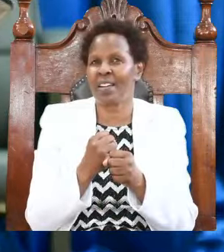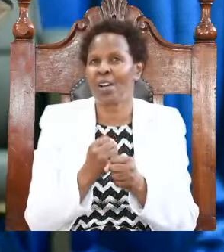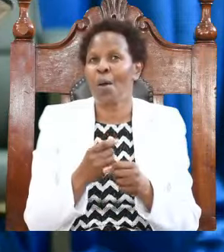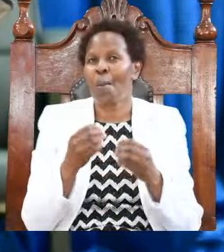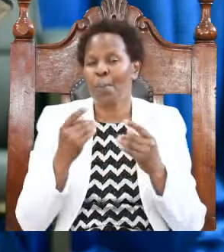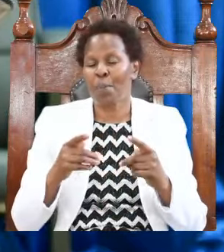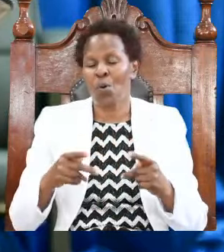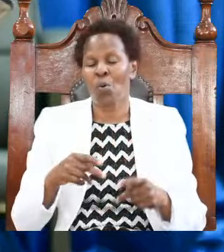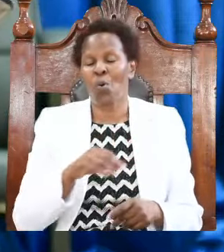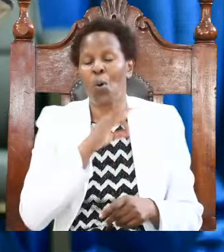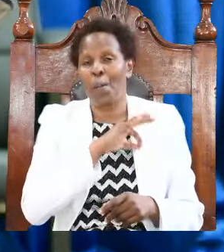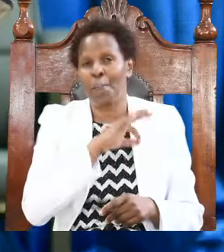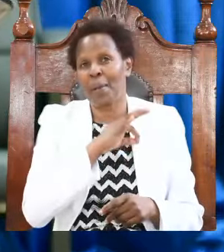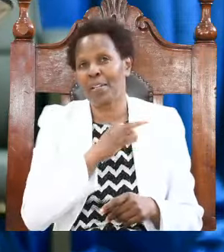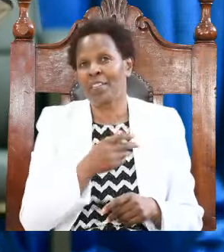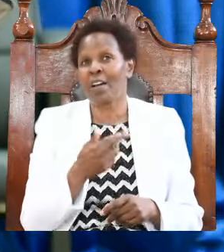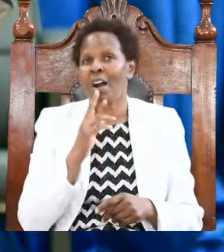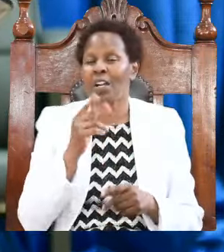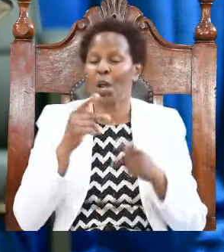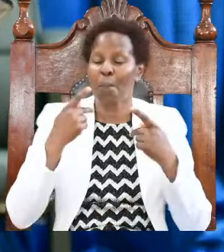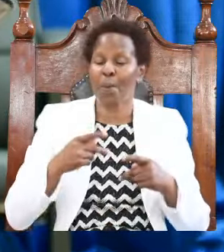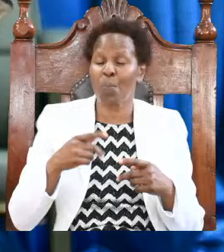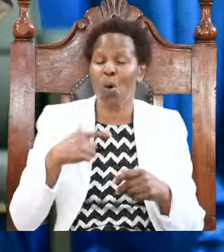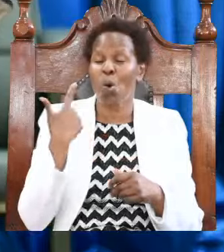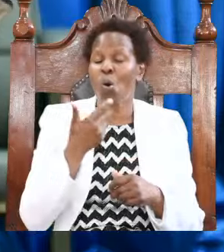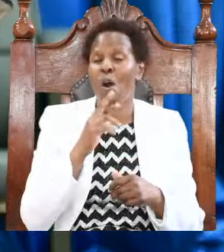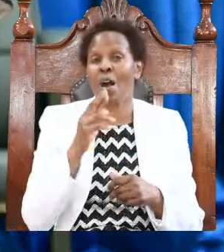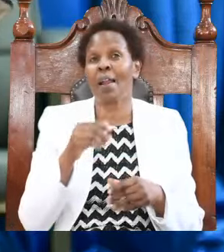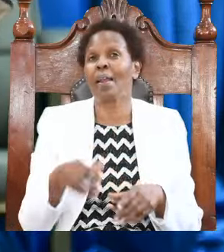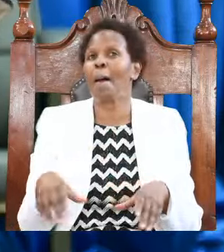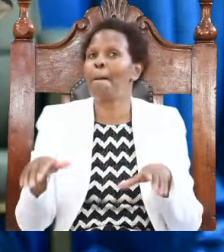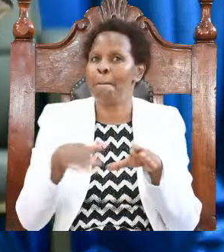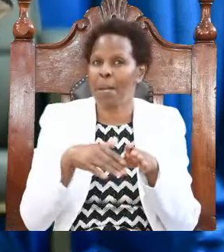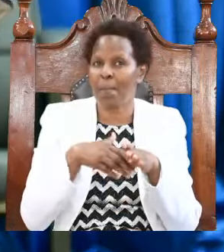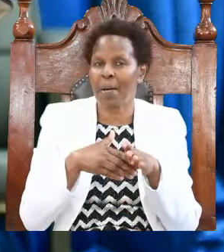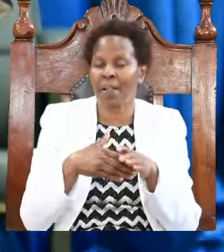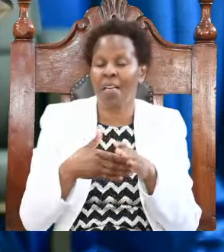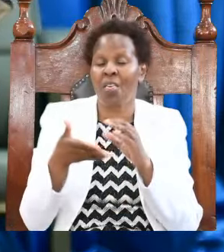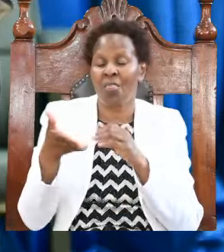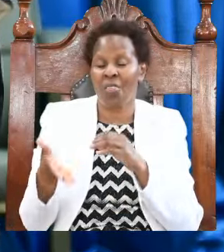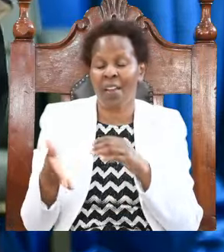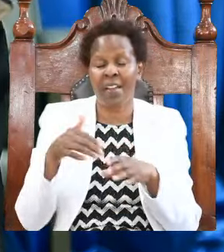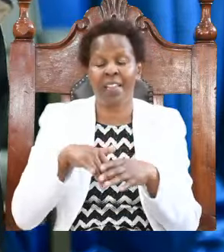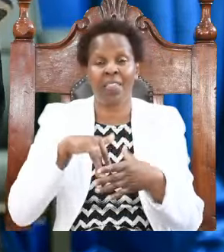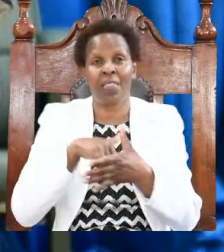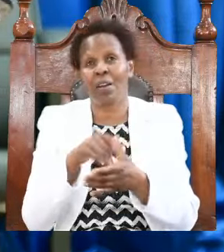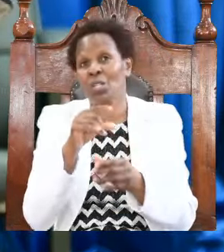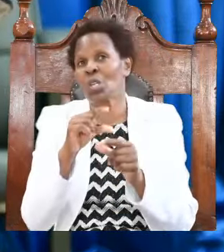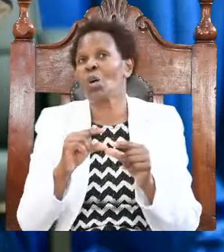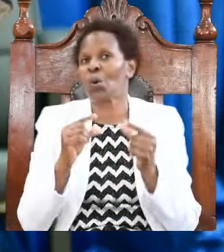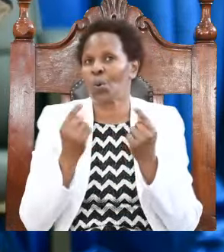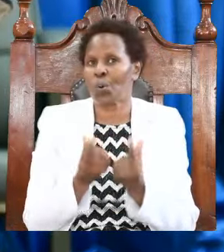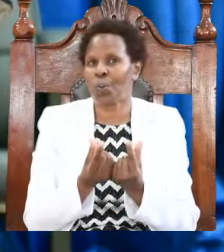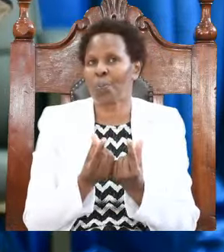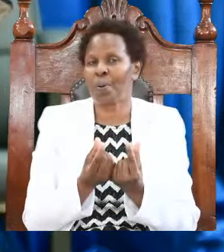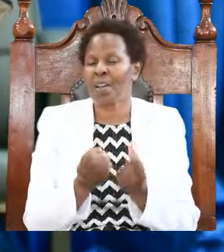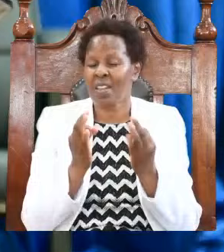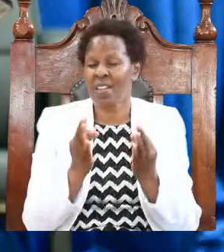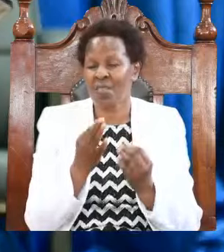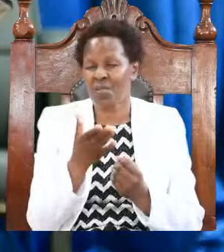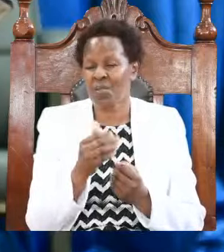those dividends are people who are actually members of the circle. If you are not a member of the circle, you cannot